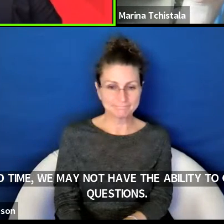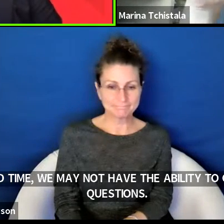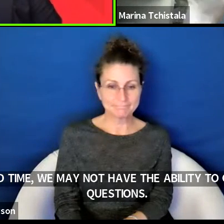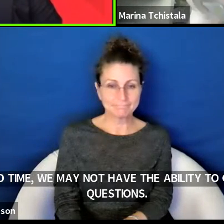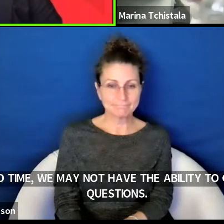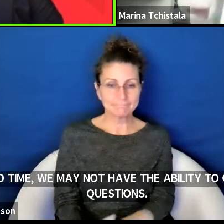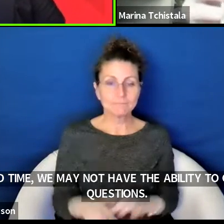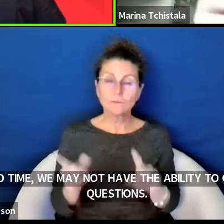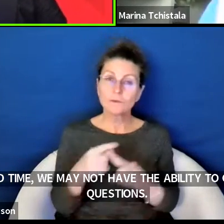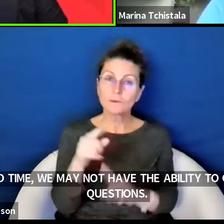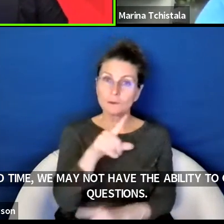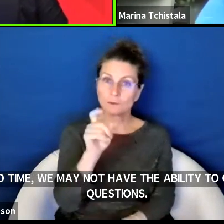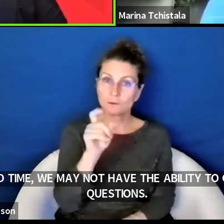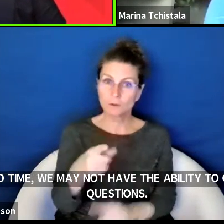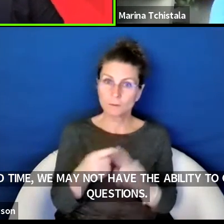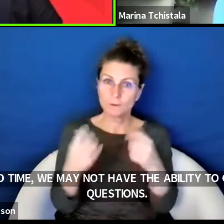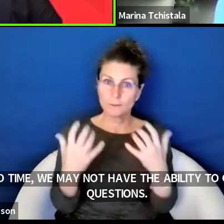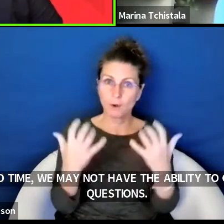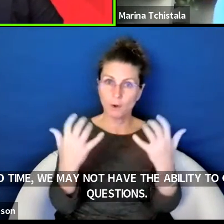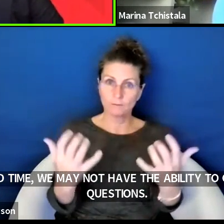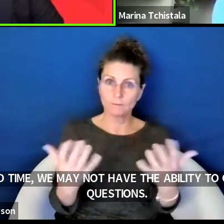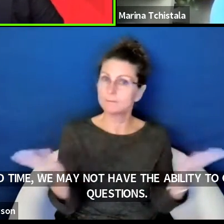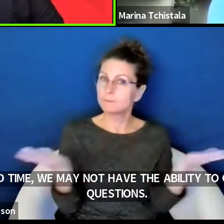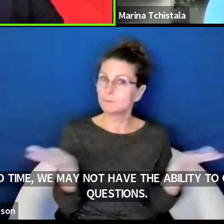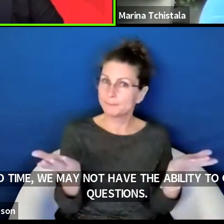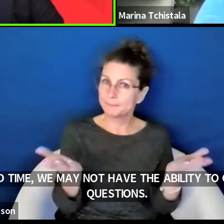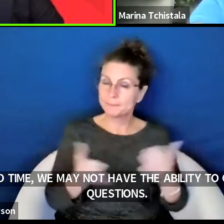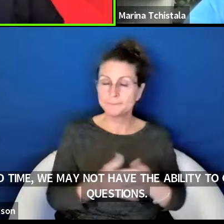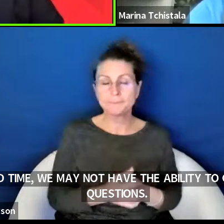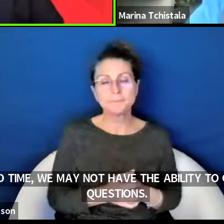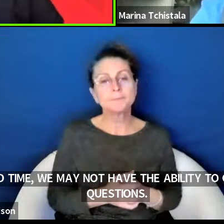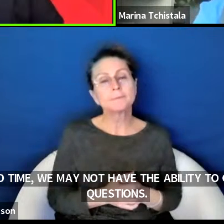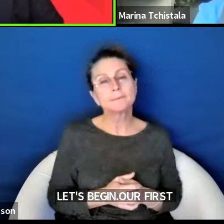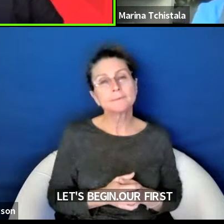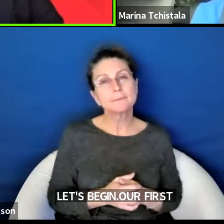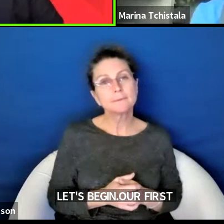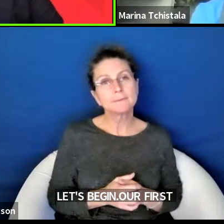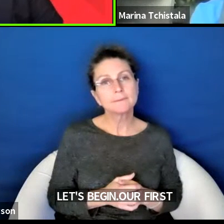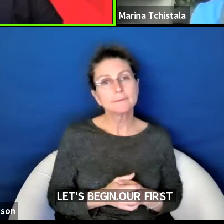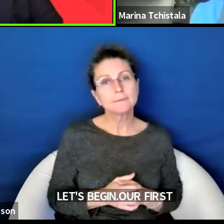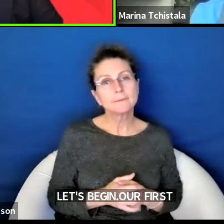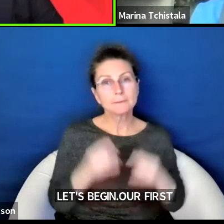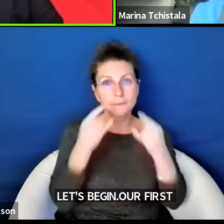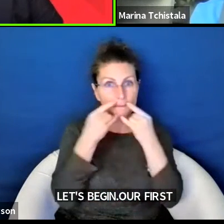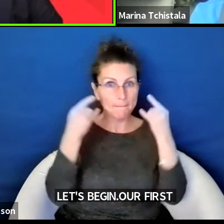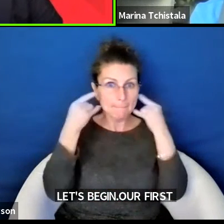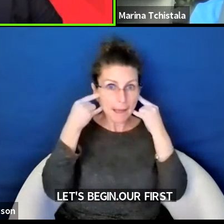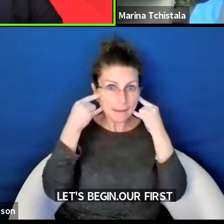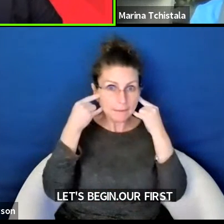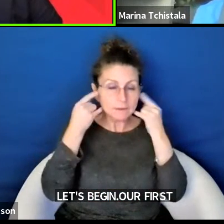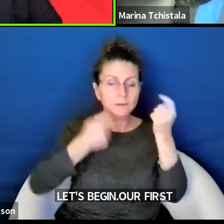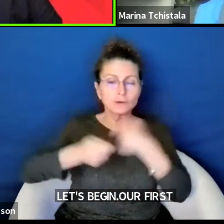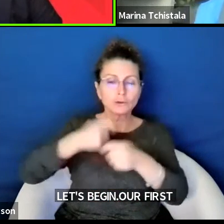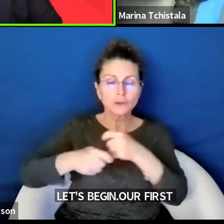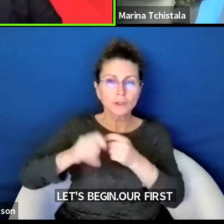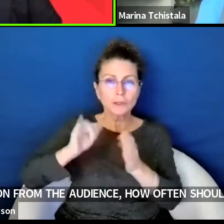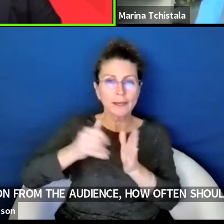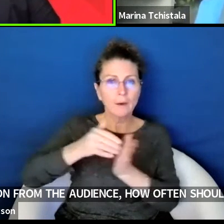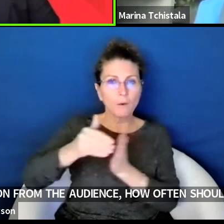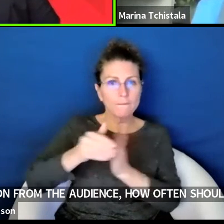Our first question from the audience. How often should you be changing your mask?